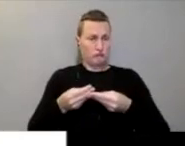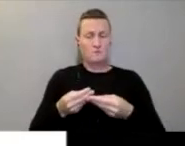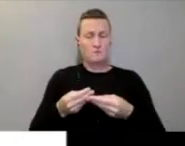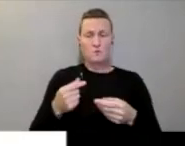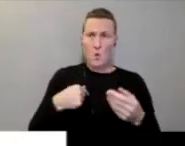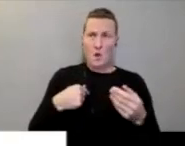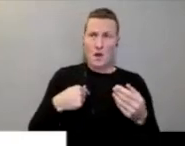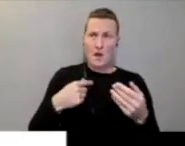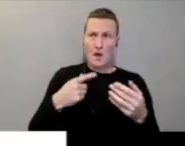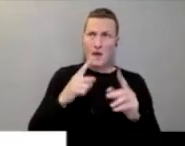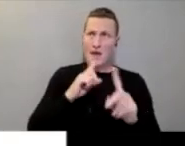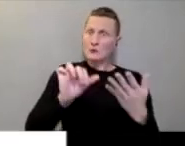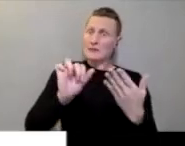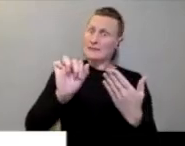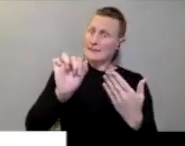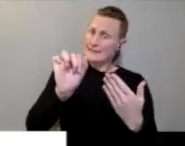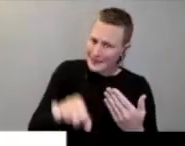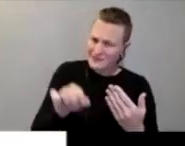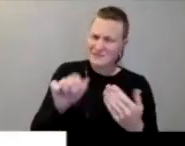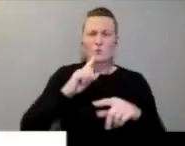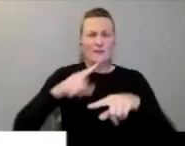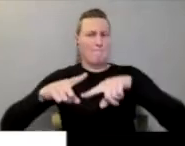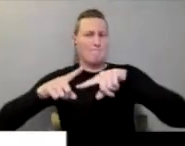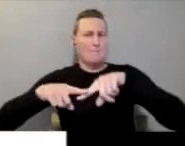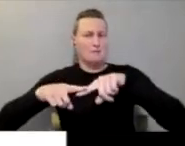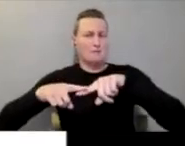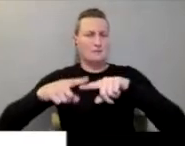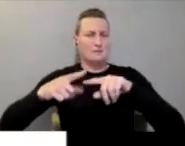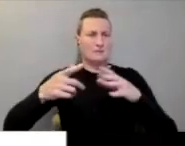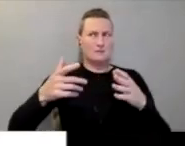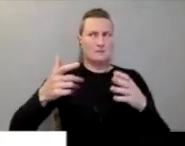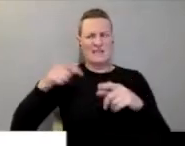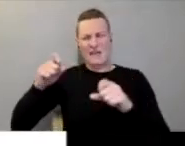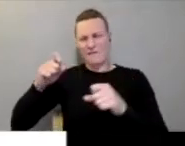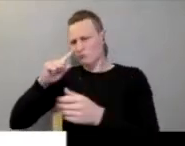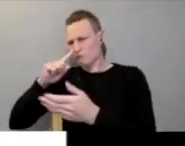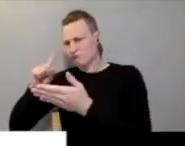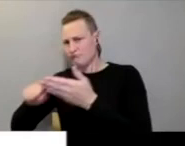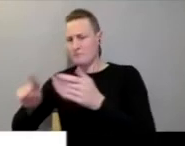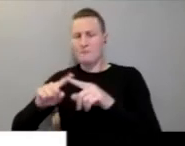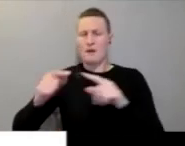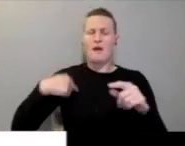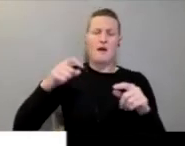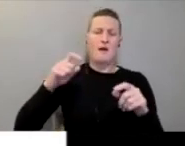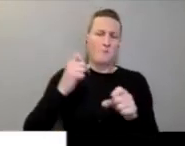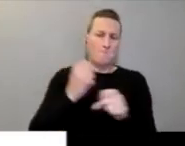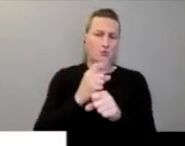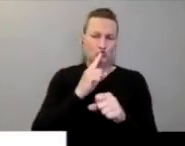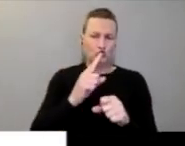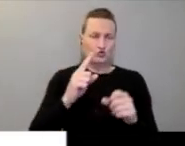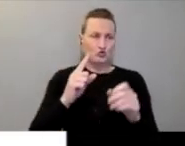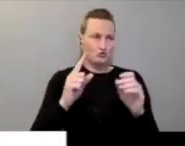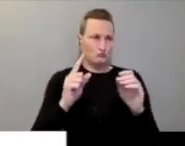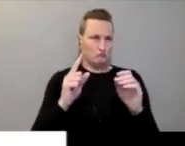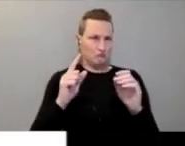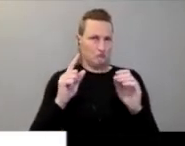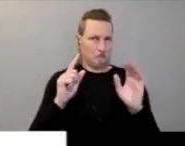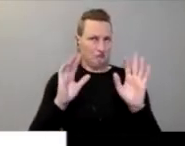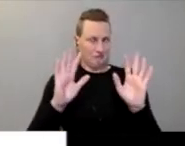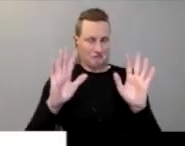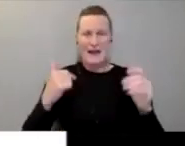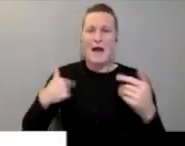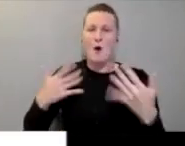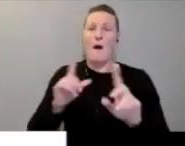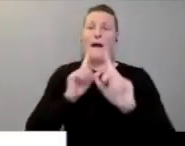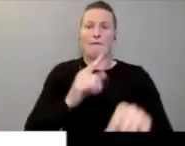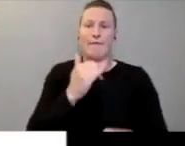that I need to confirm that before I talk about somebody else's money without really knowing. What I would say is that